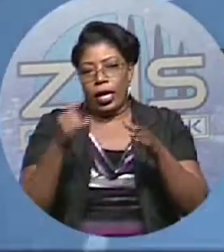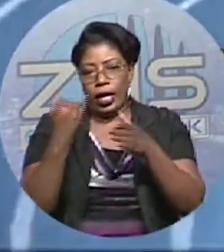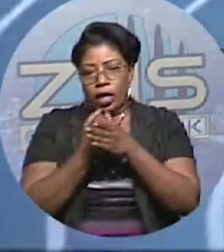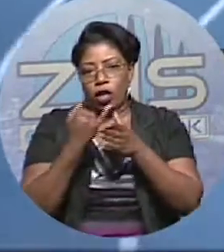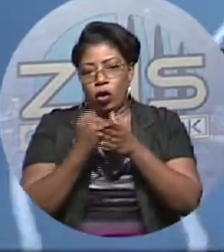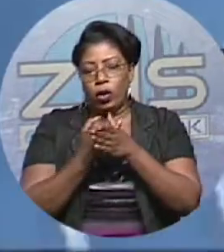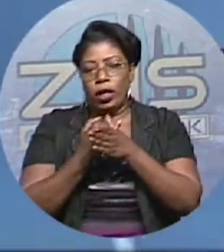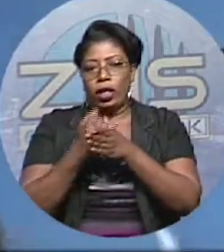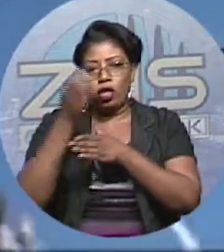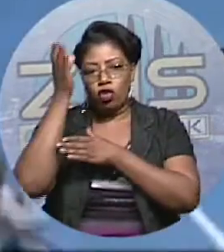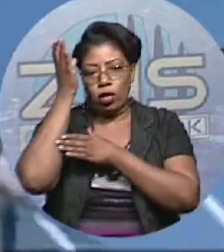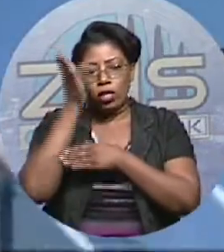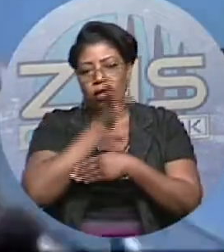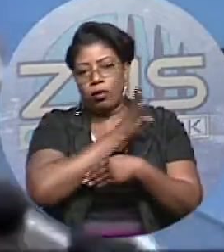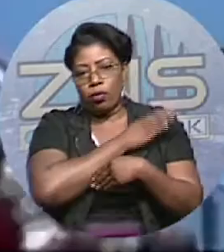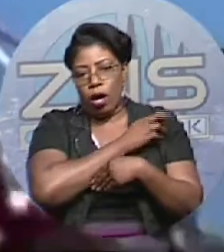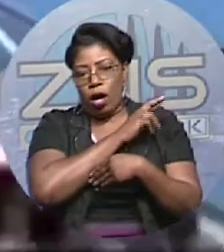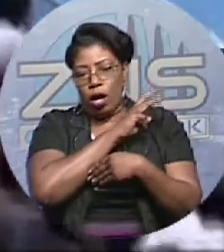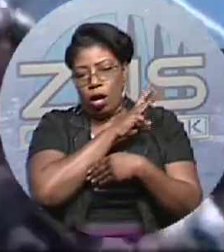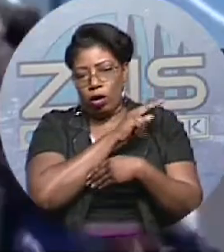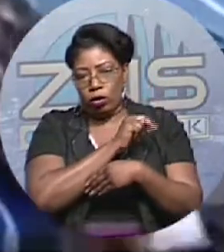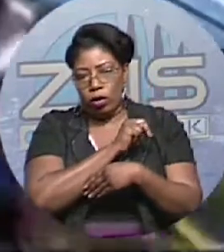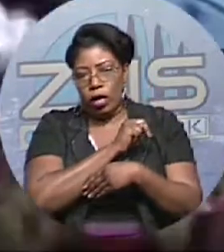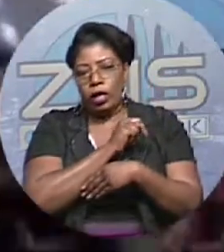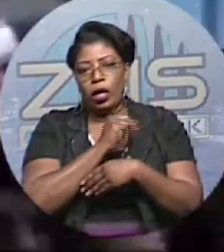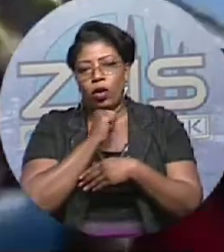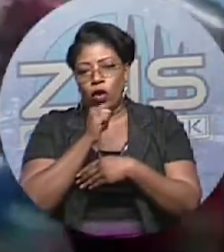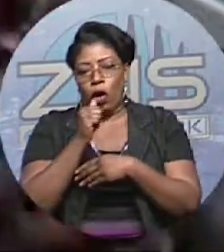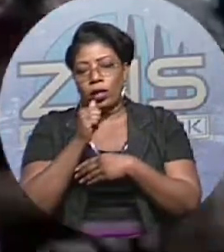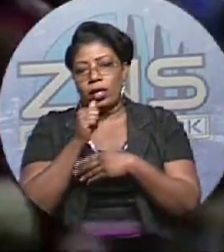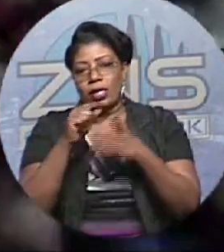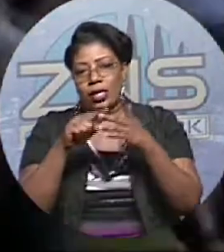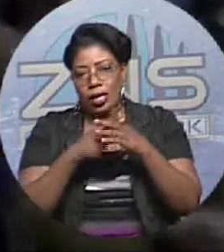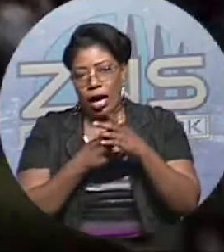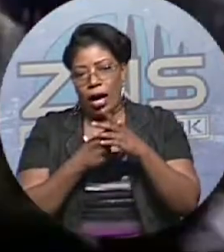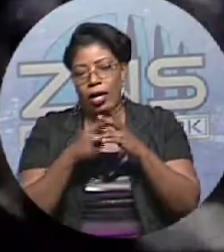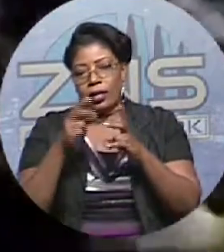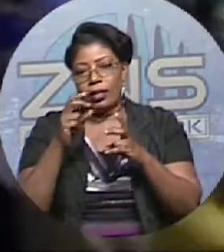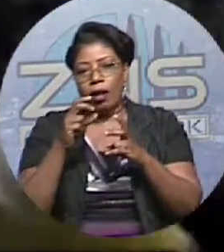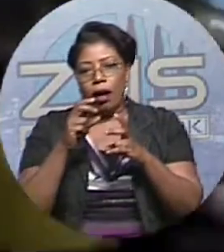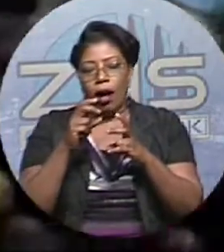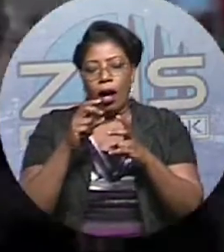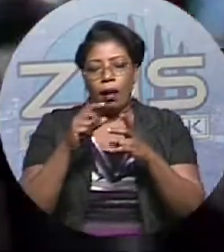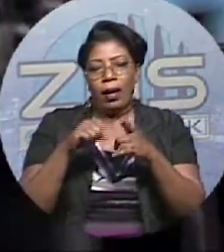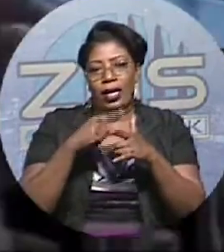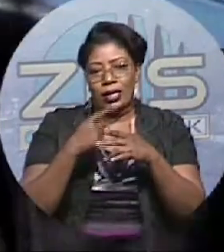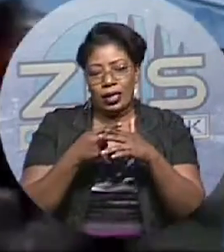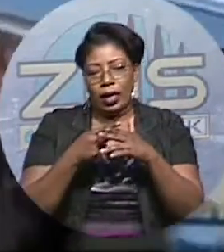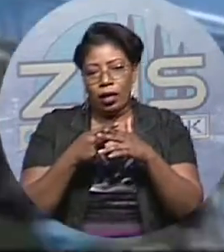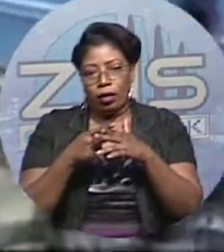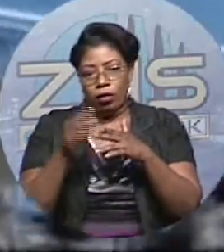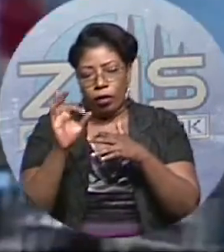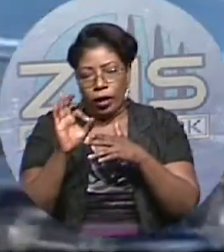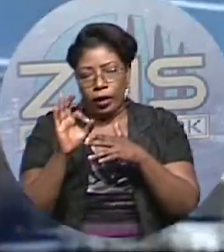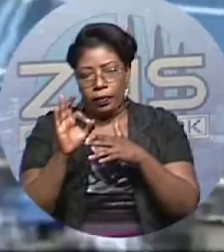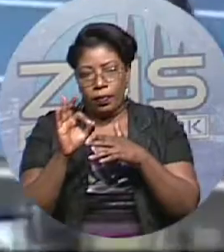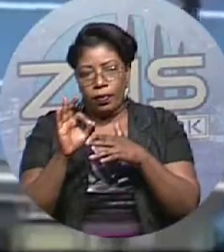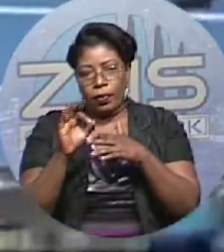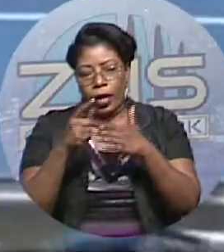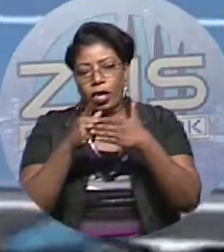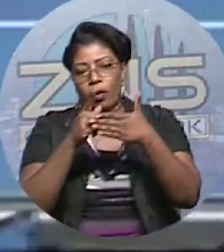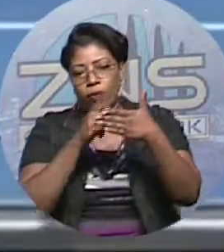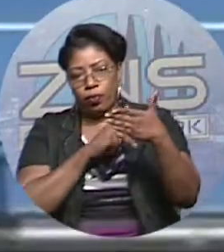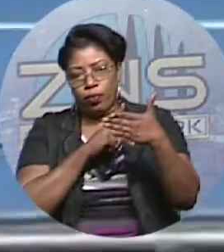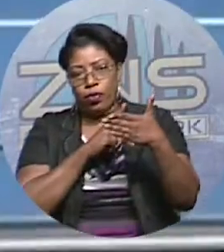for the event. The Bahamian athletes won't start competing until Friday. Our quarter milers are up first, running in the preliminary rounds of the